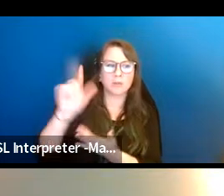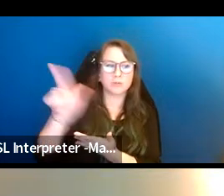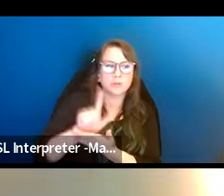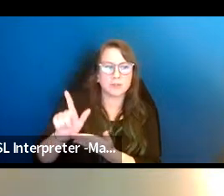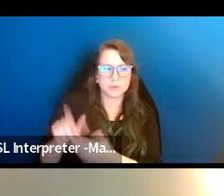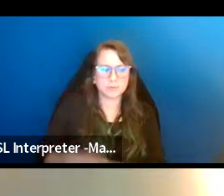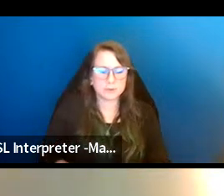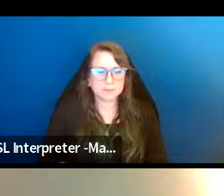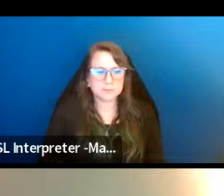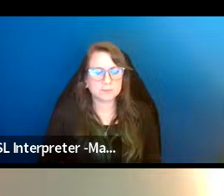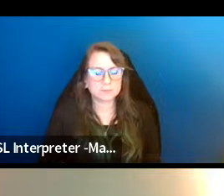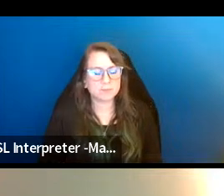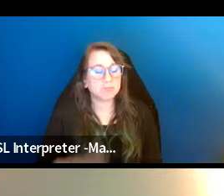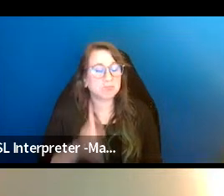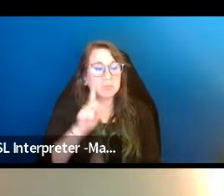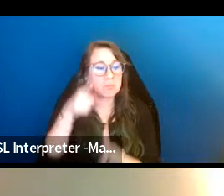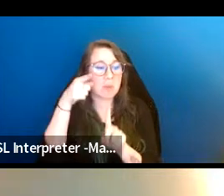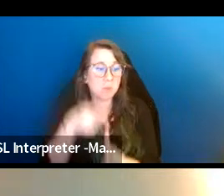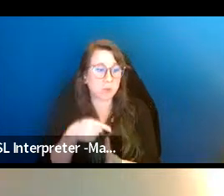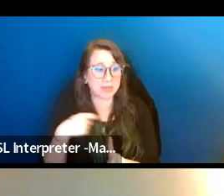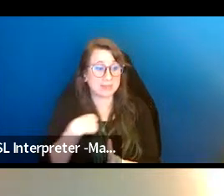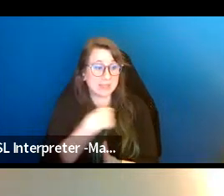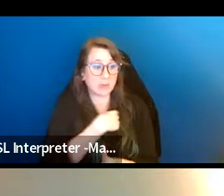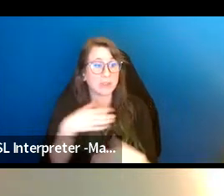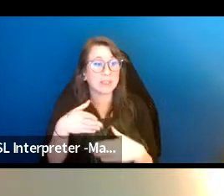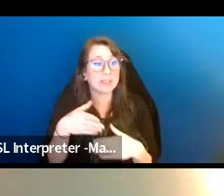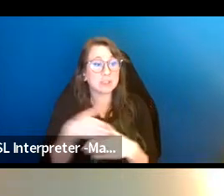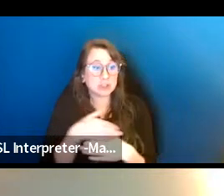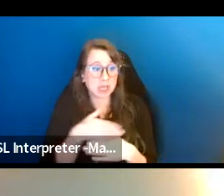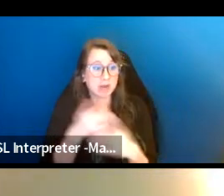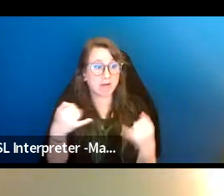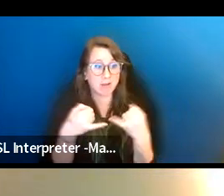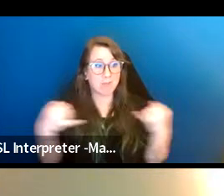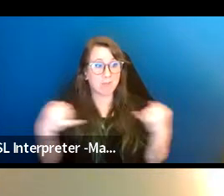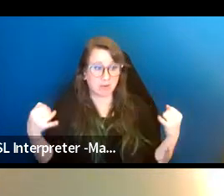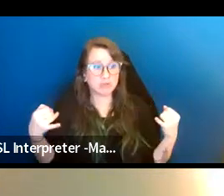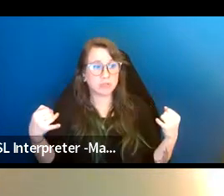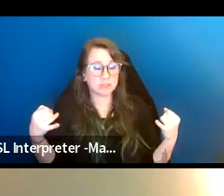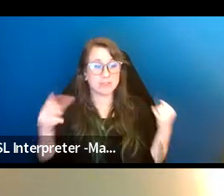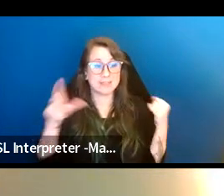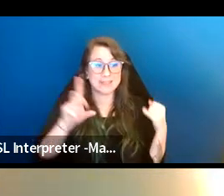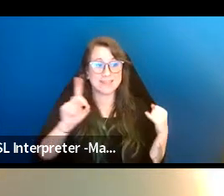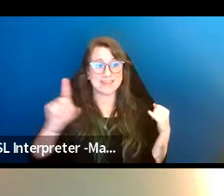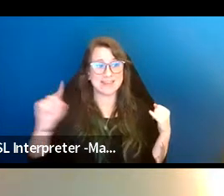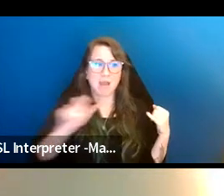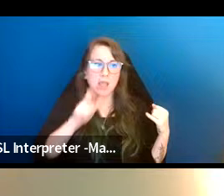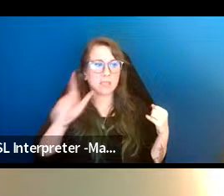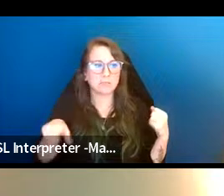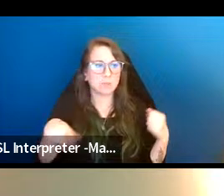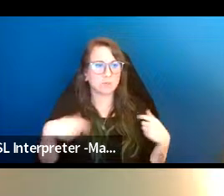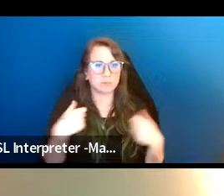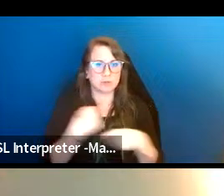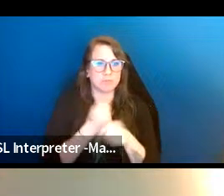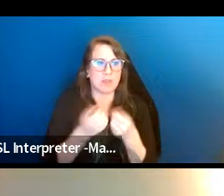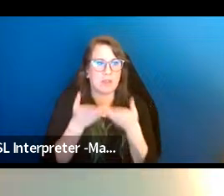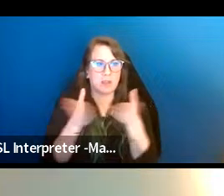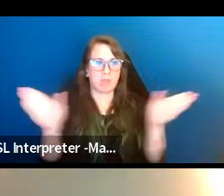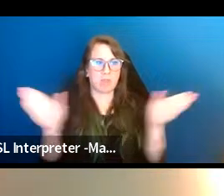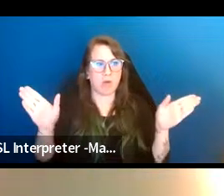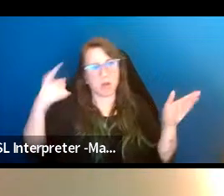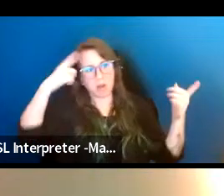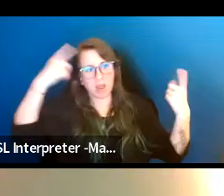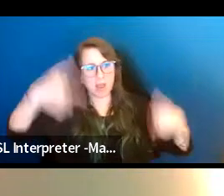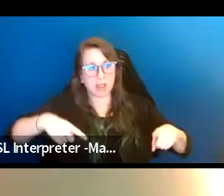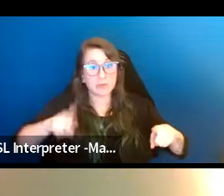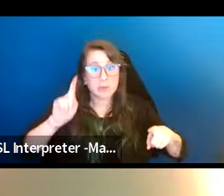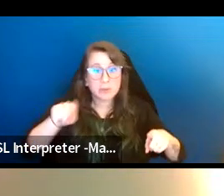But the point is, we share a boundary, and DDOT is not supposed to be just making a broad announcement that we need your